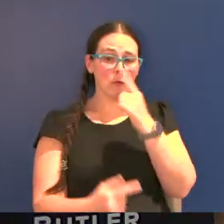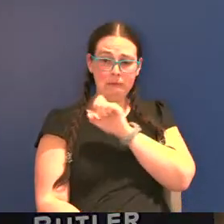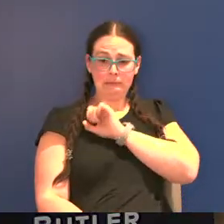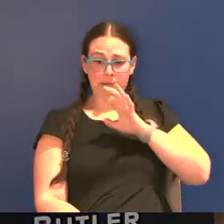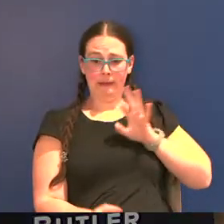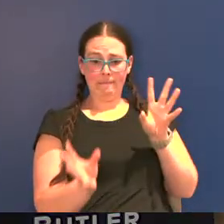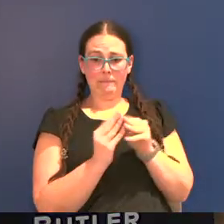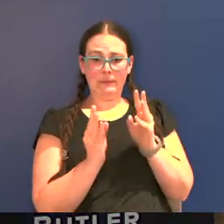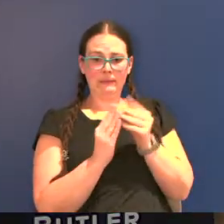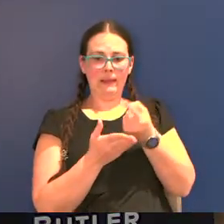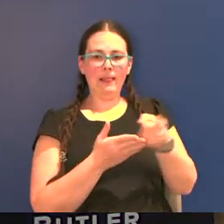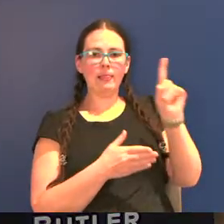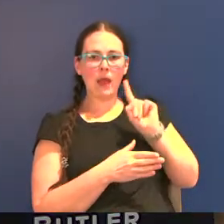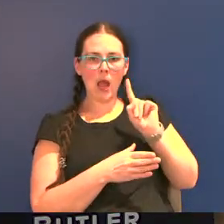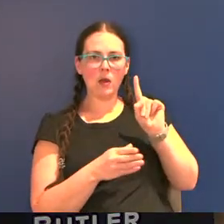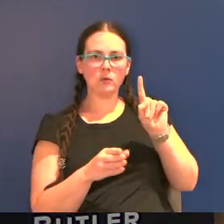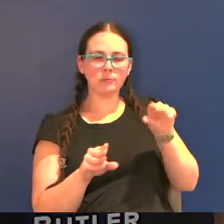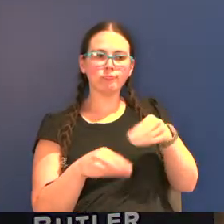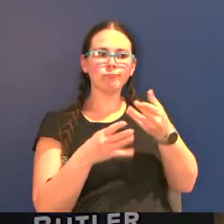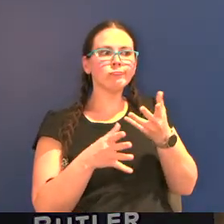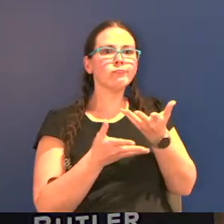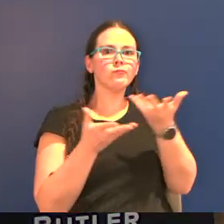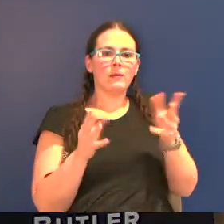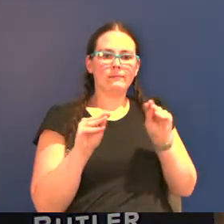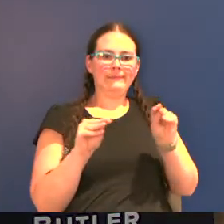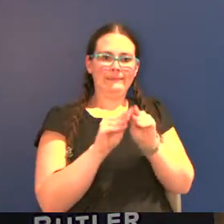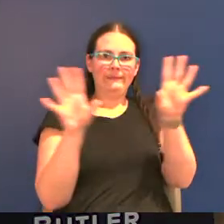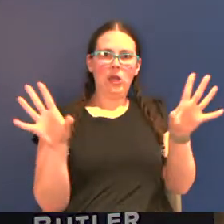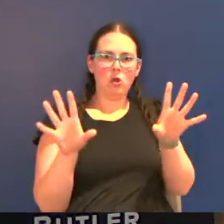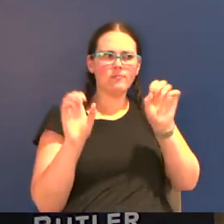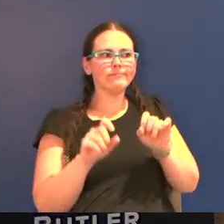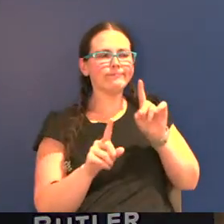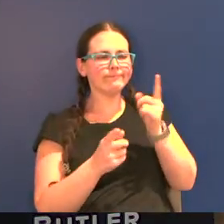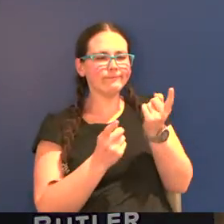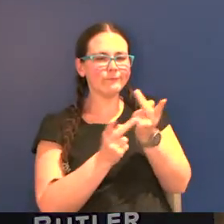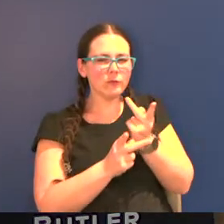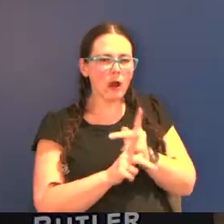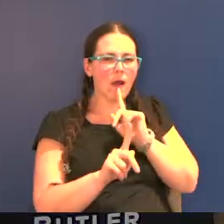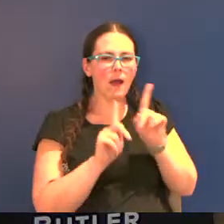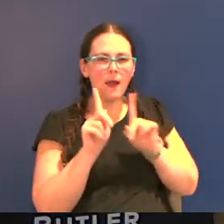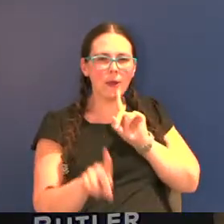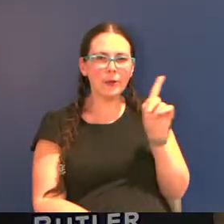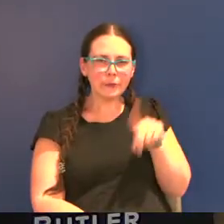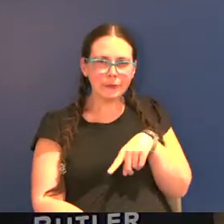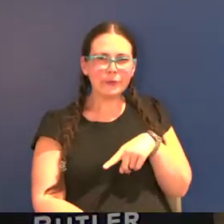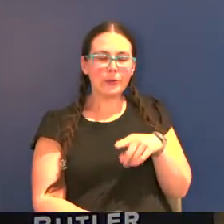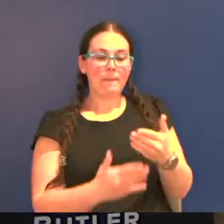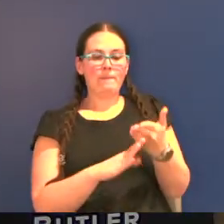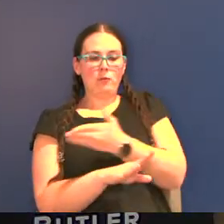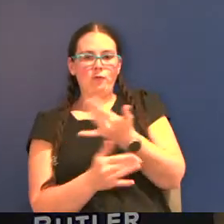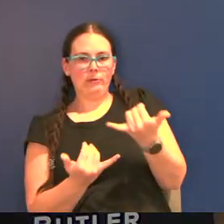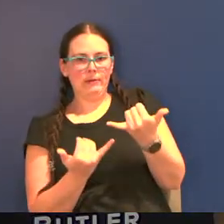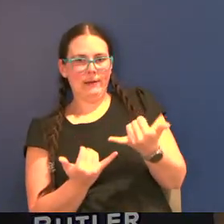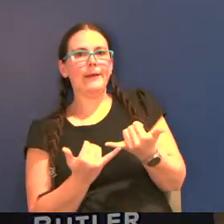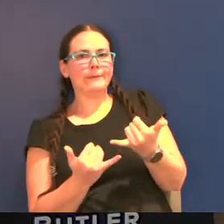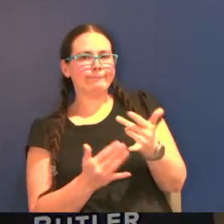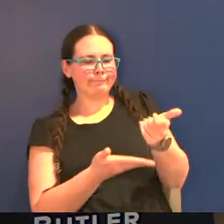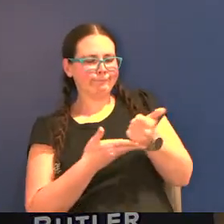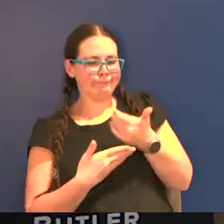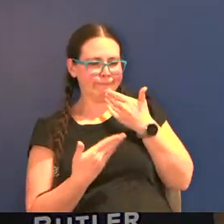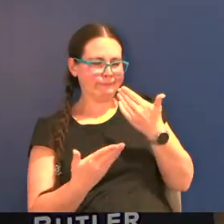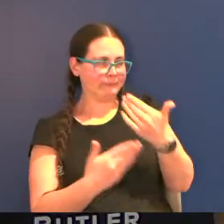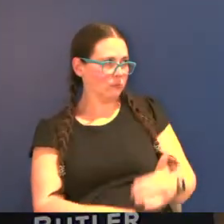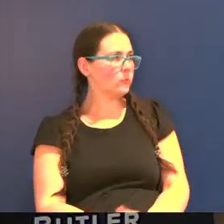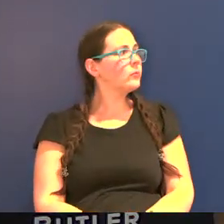week because it offered a lot of clarity and I was able to give answers before today. And that was very helpful, so thank you for that.